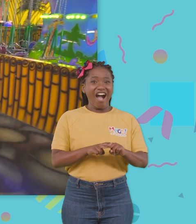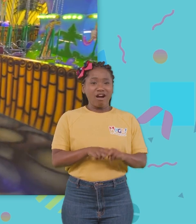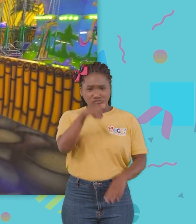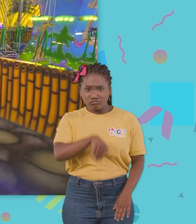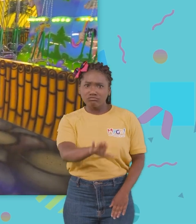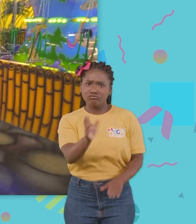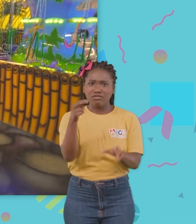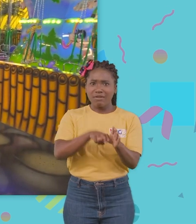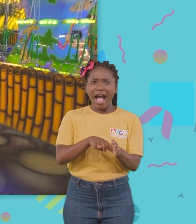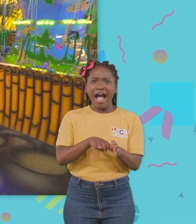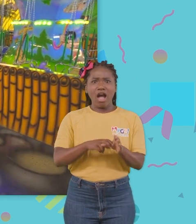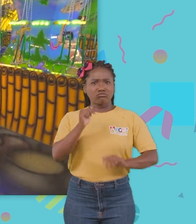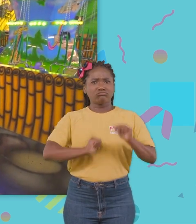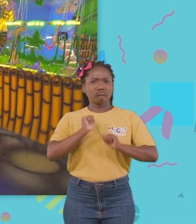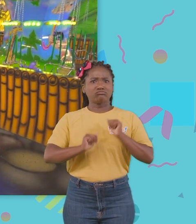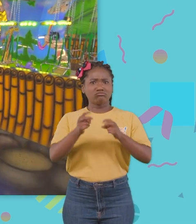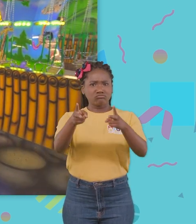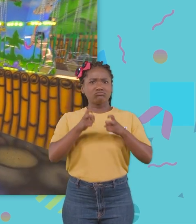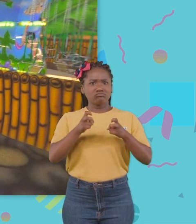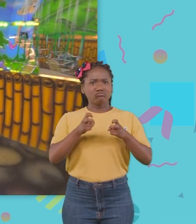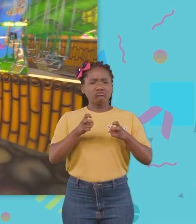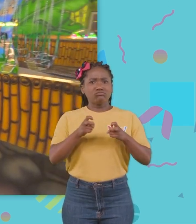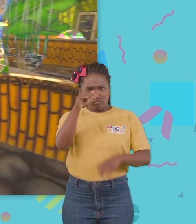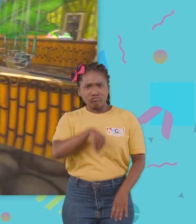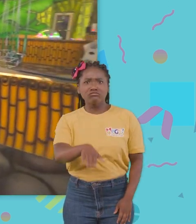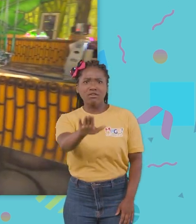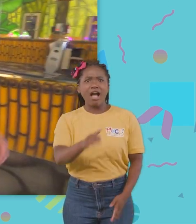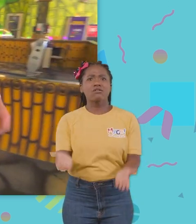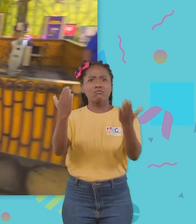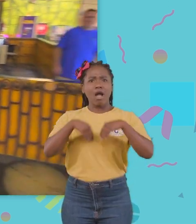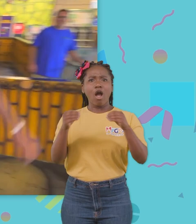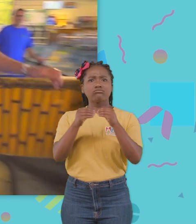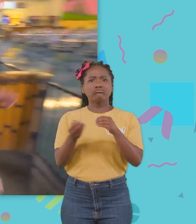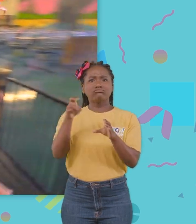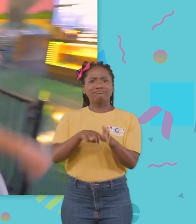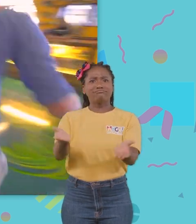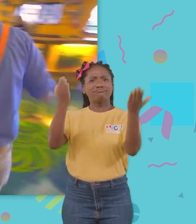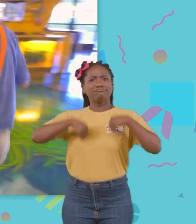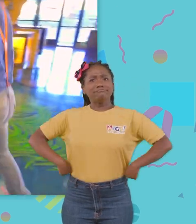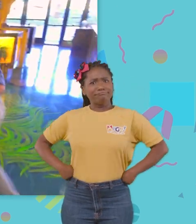Ride and so much fun acting like an elephant. Let's go ride some more rides.